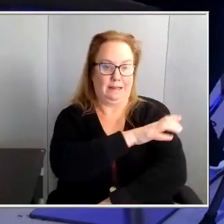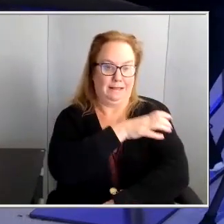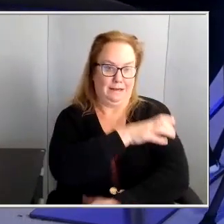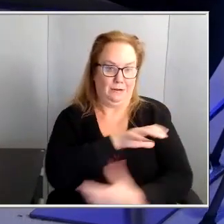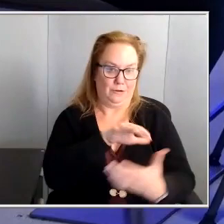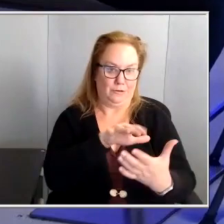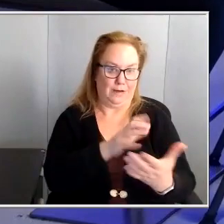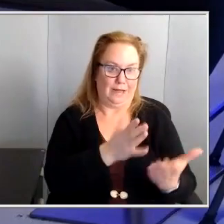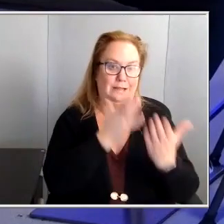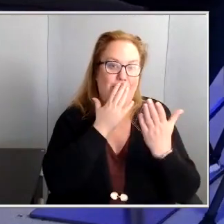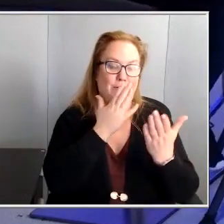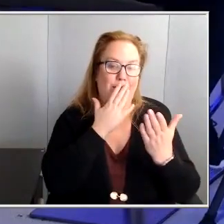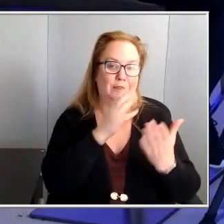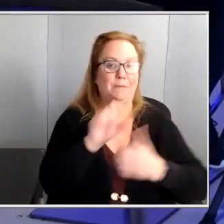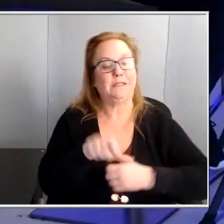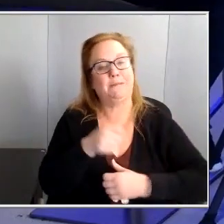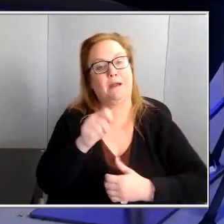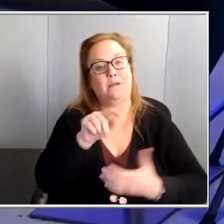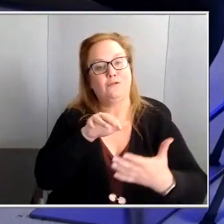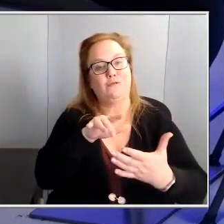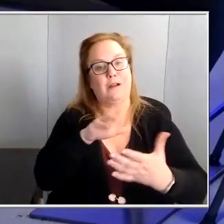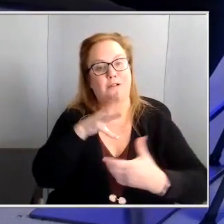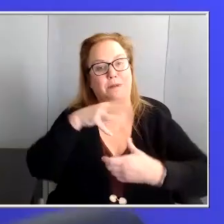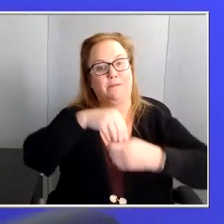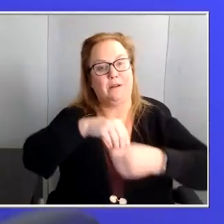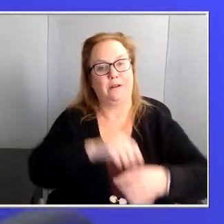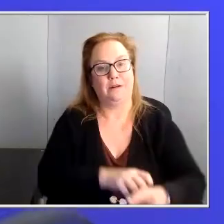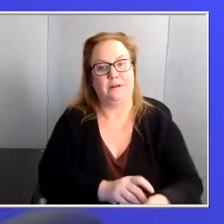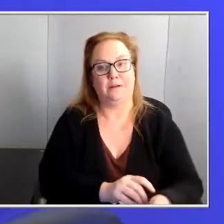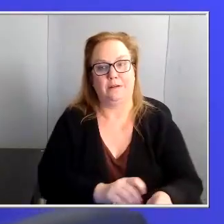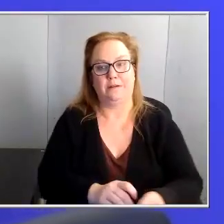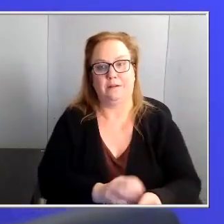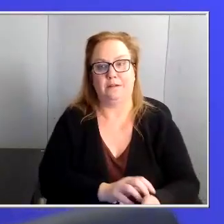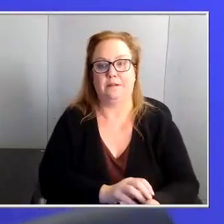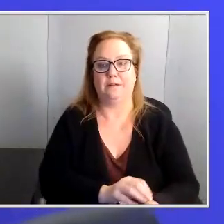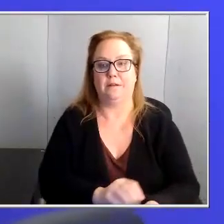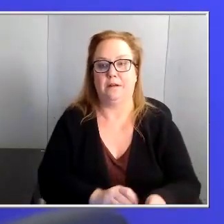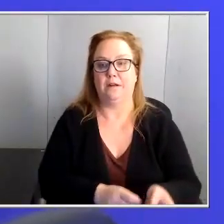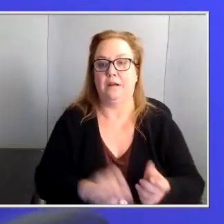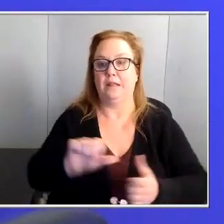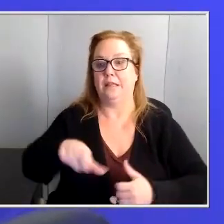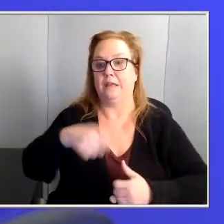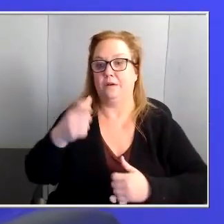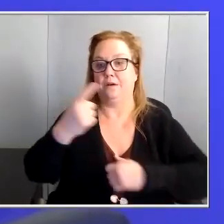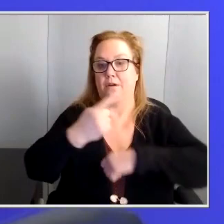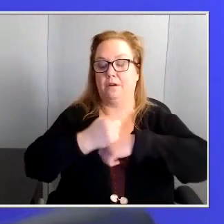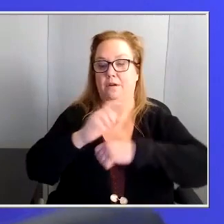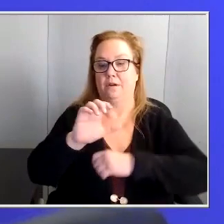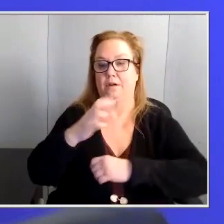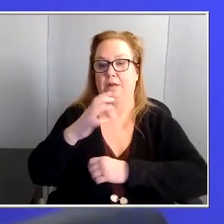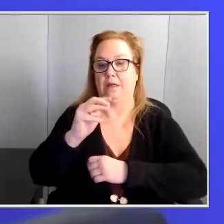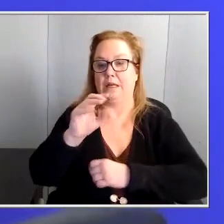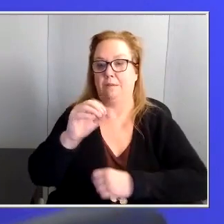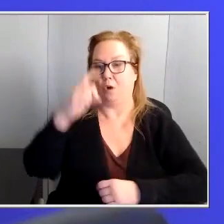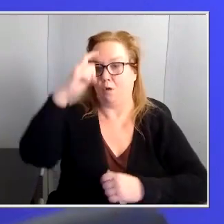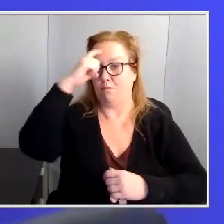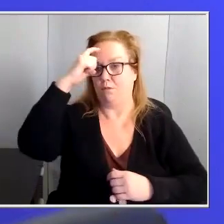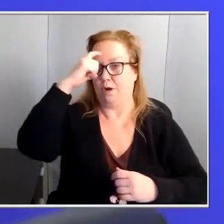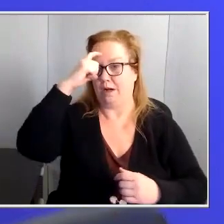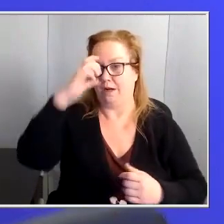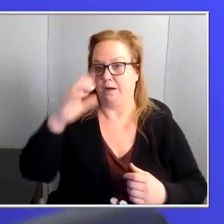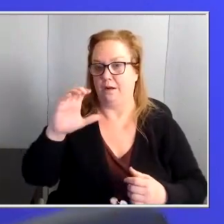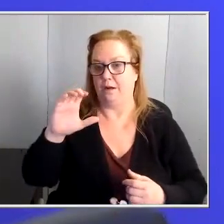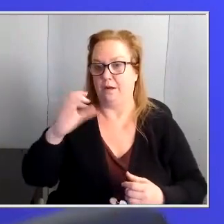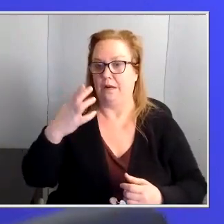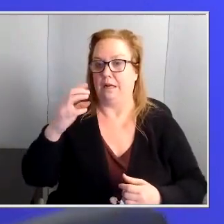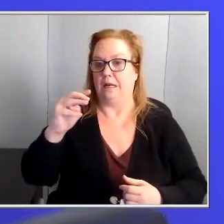tell us about some of the other trials you've been in. The only other one I've done is chemobrain. And